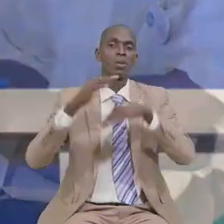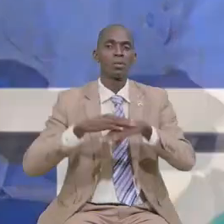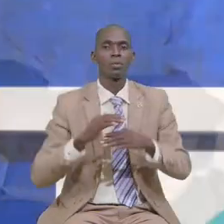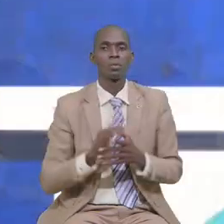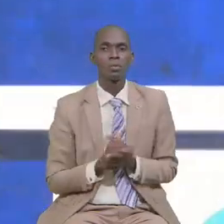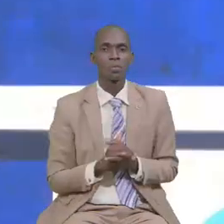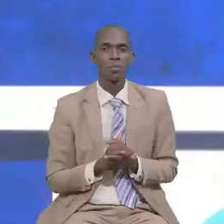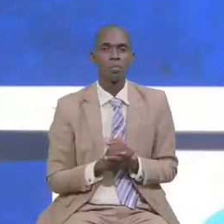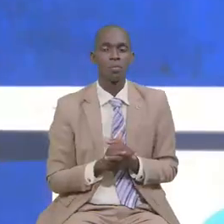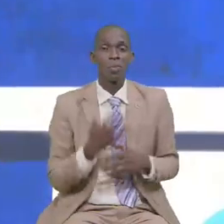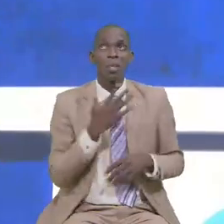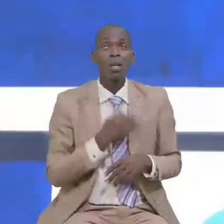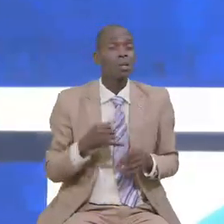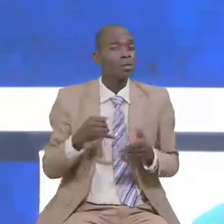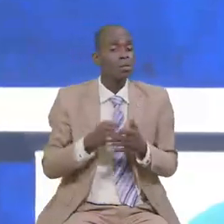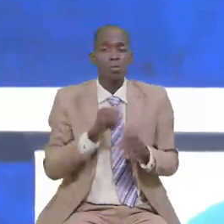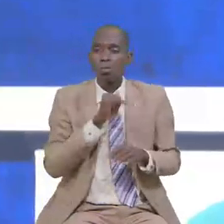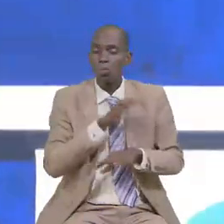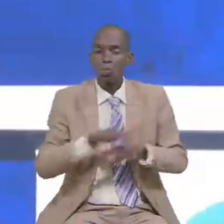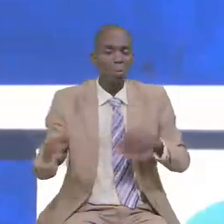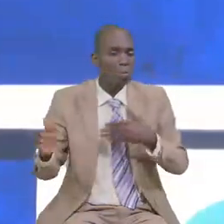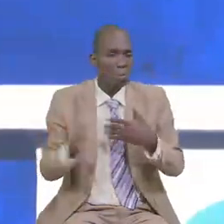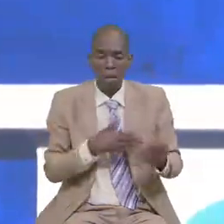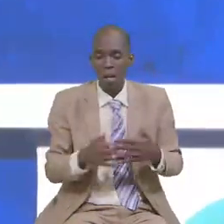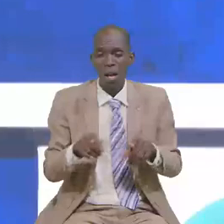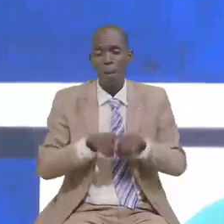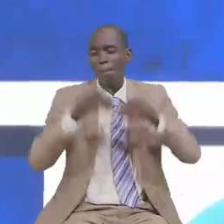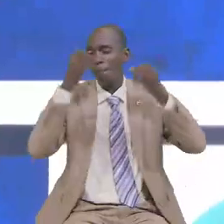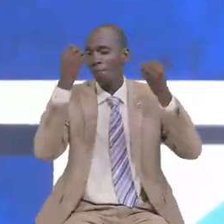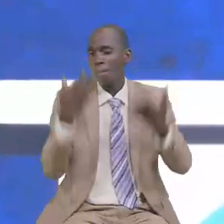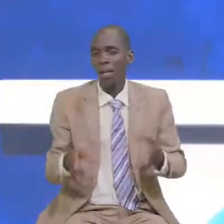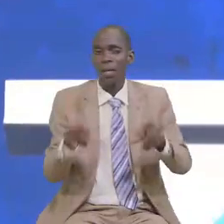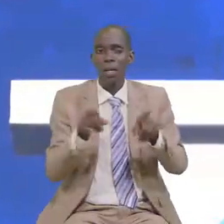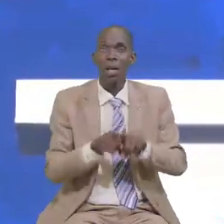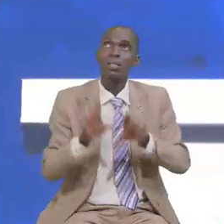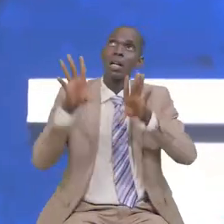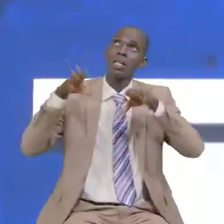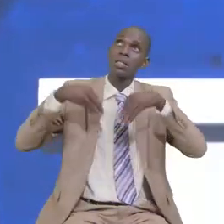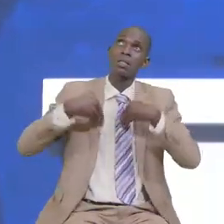And it doesn't matter the number, as many as received him.